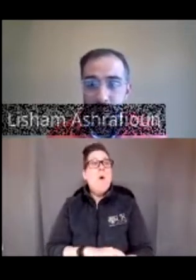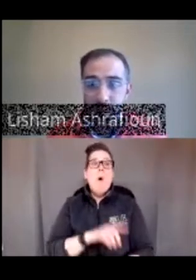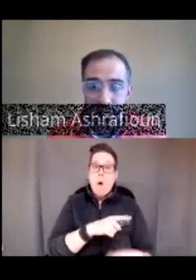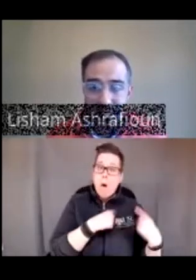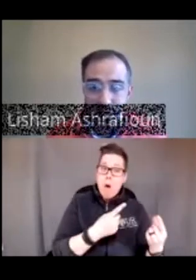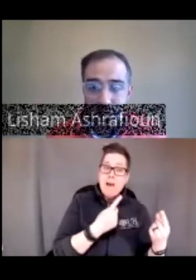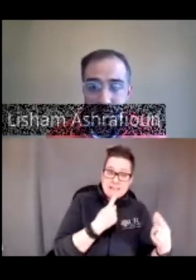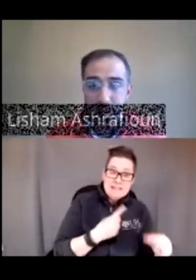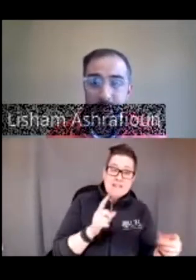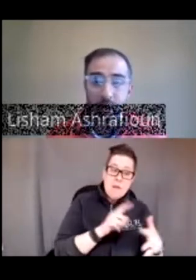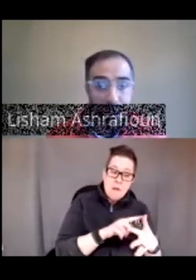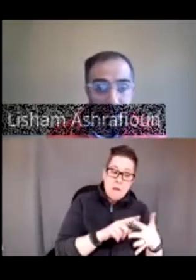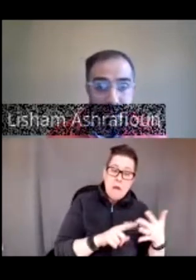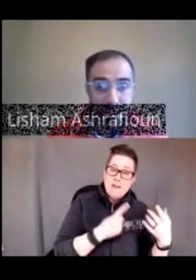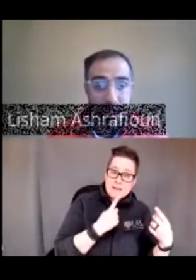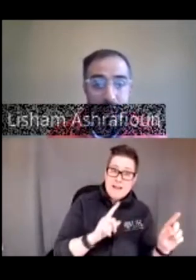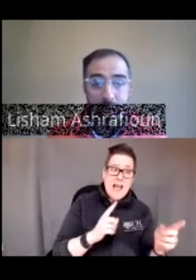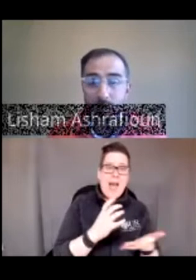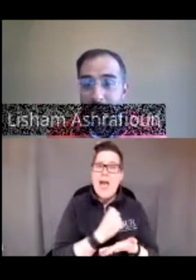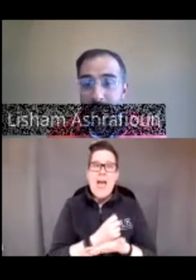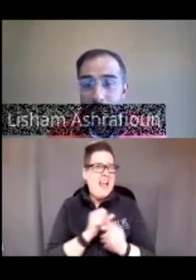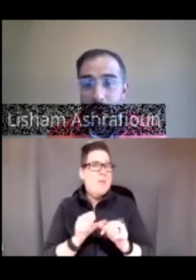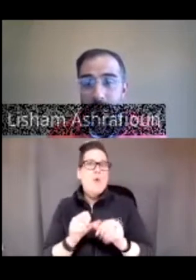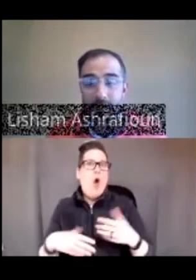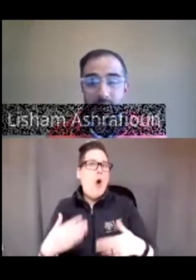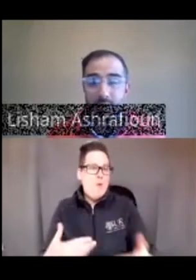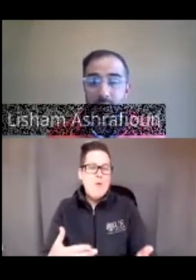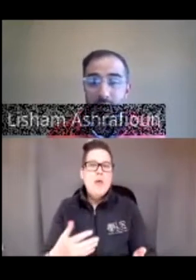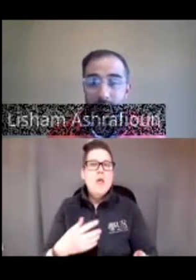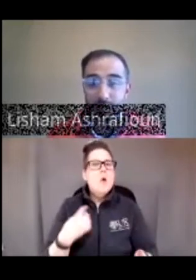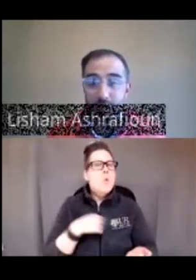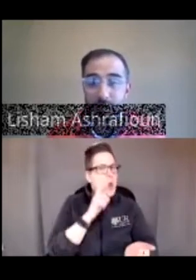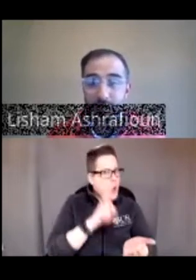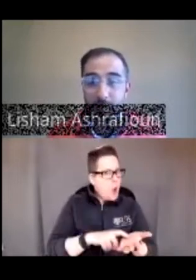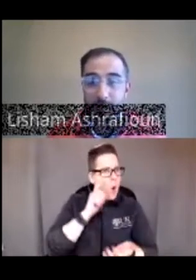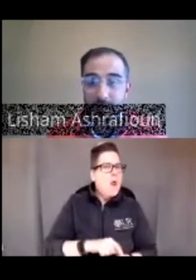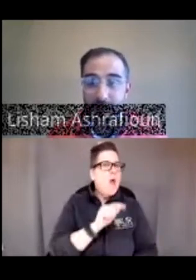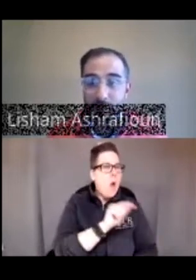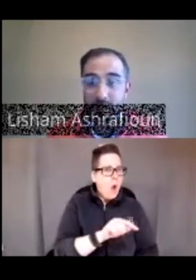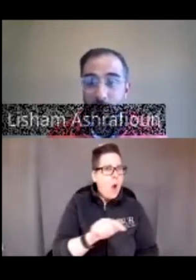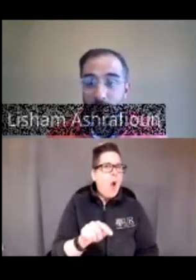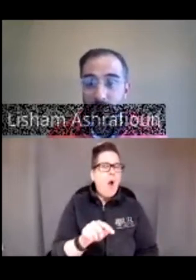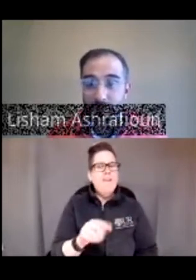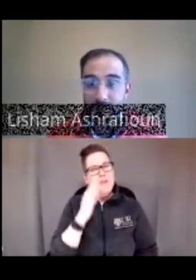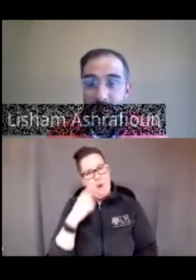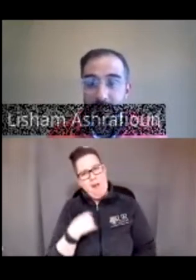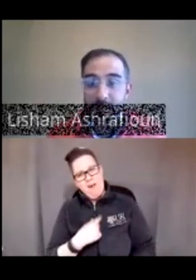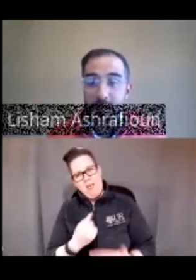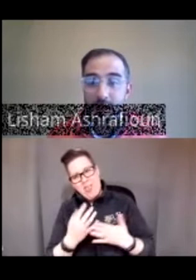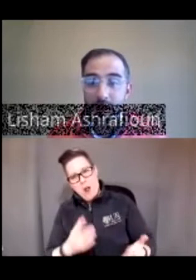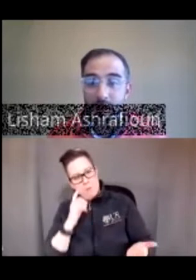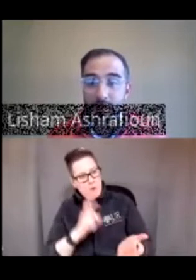from the previous session and other things that we've picked up on as astute therapists of how exposure to